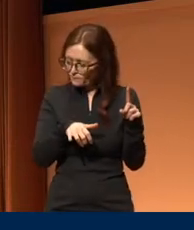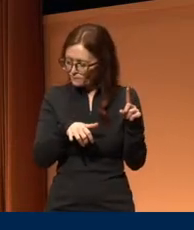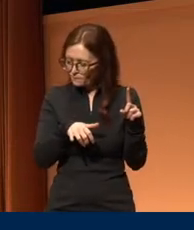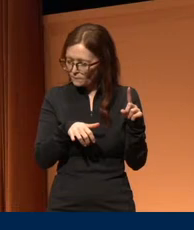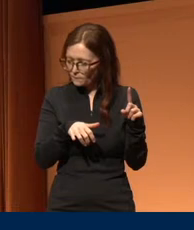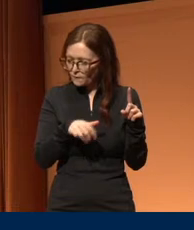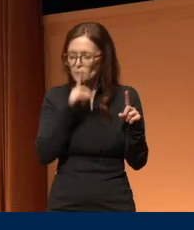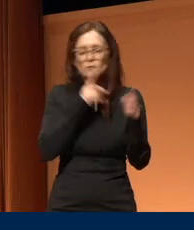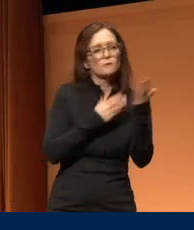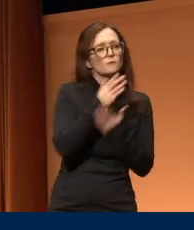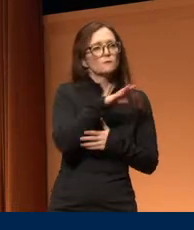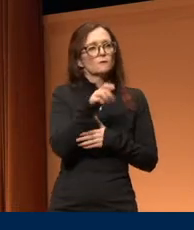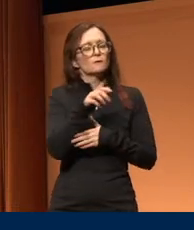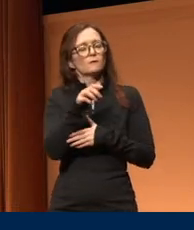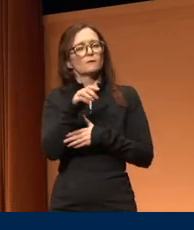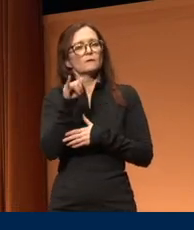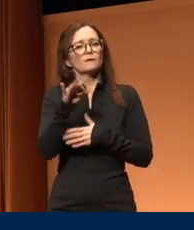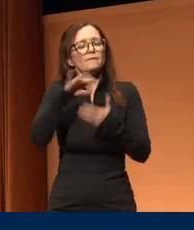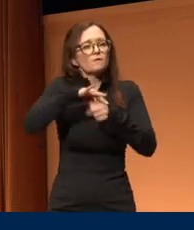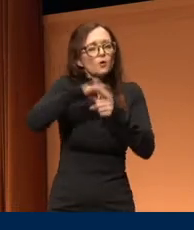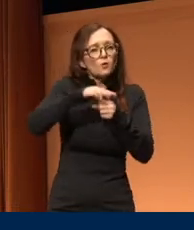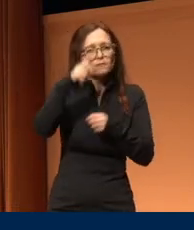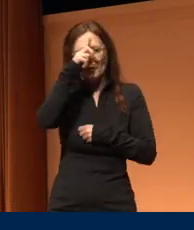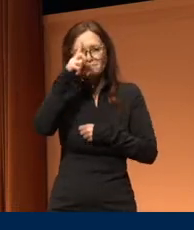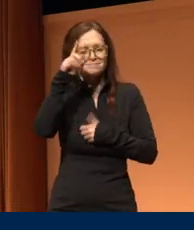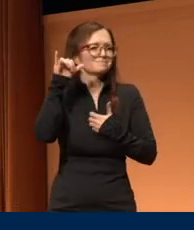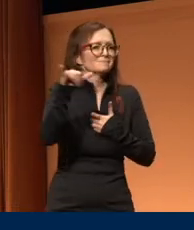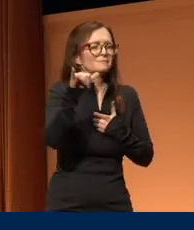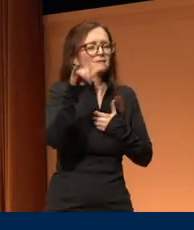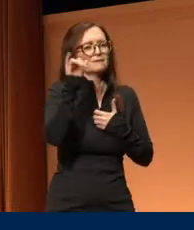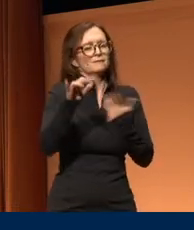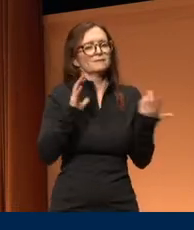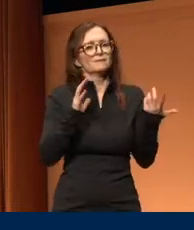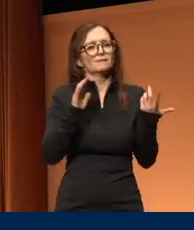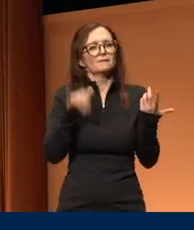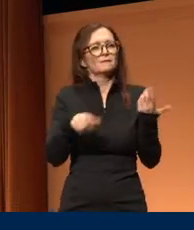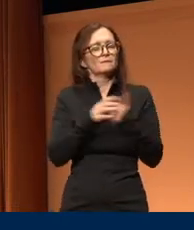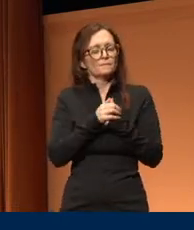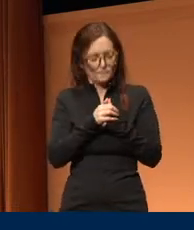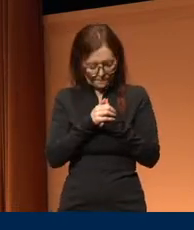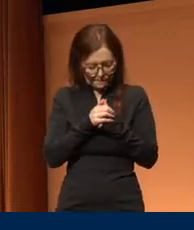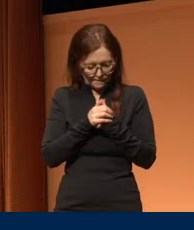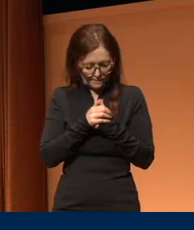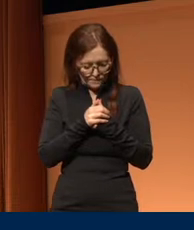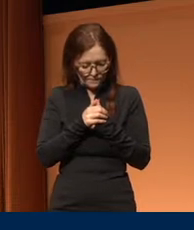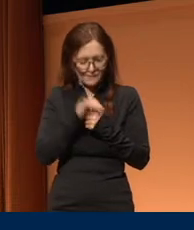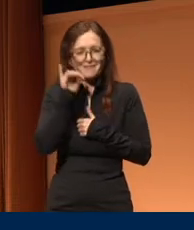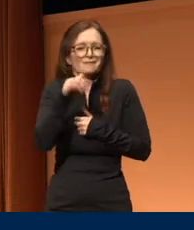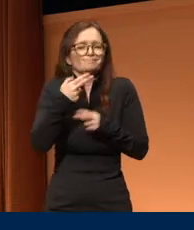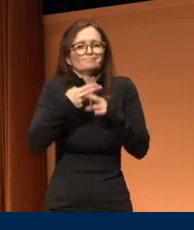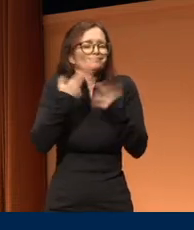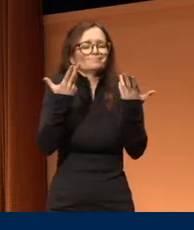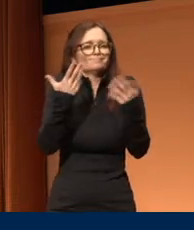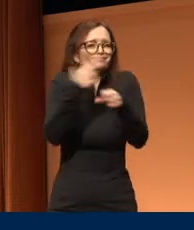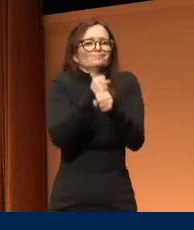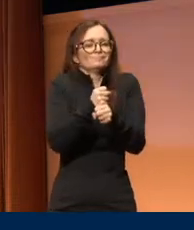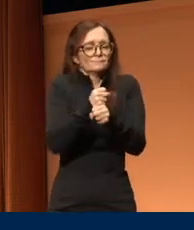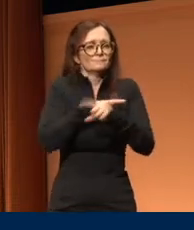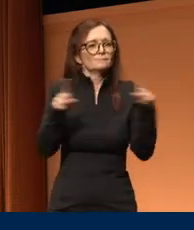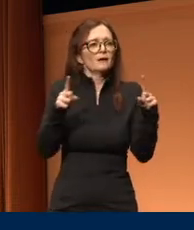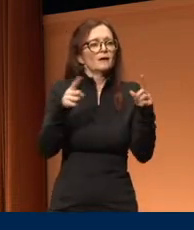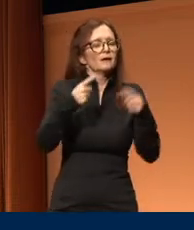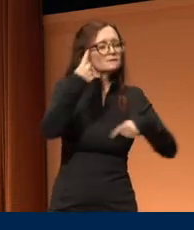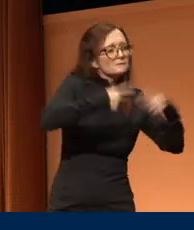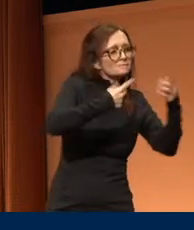to be right as the number of voters goes to infinity. That's the Condorcet jury theorem in a nutshell. Deliberation,